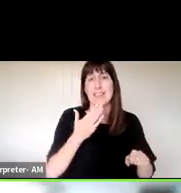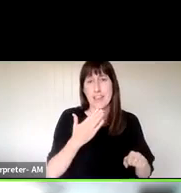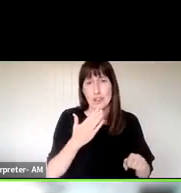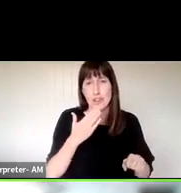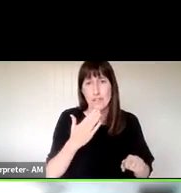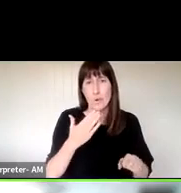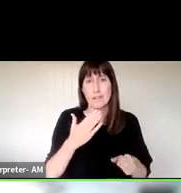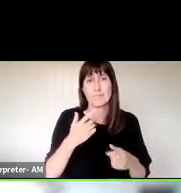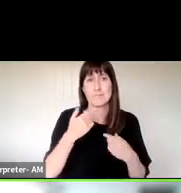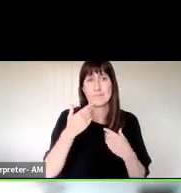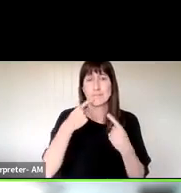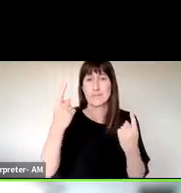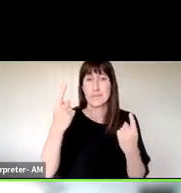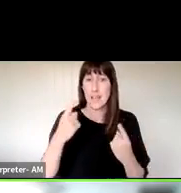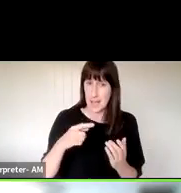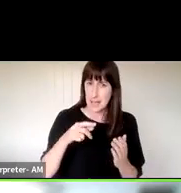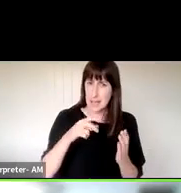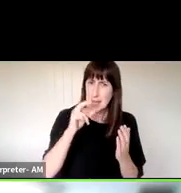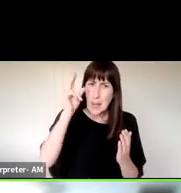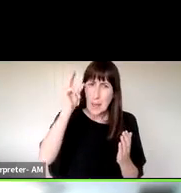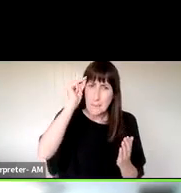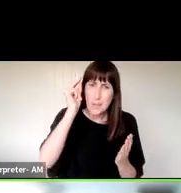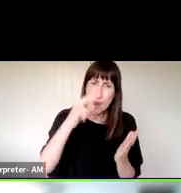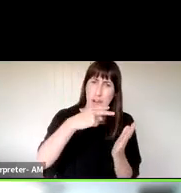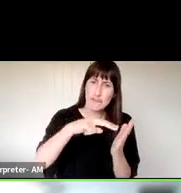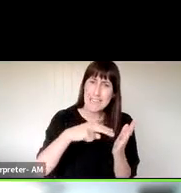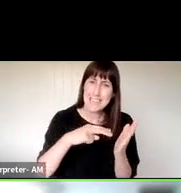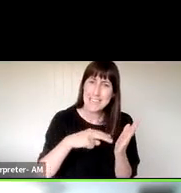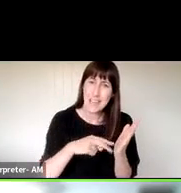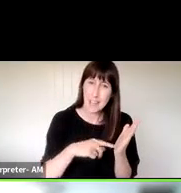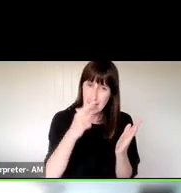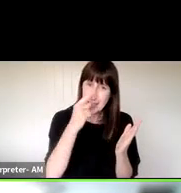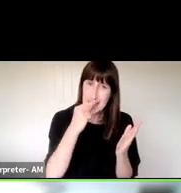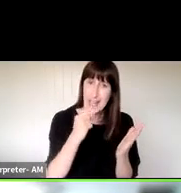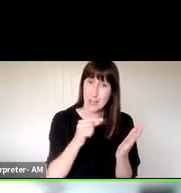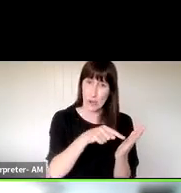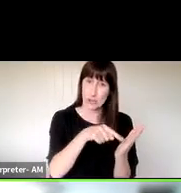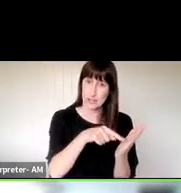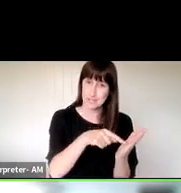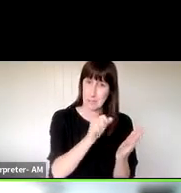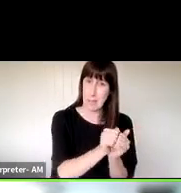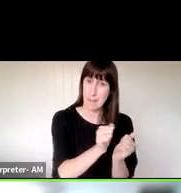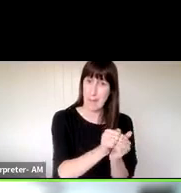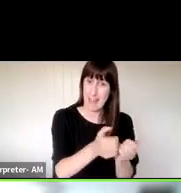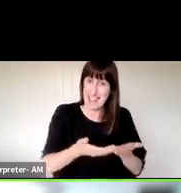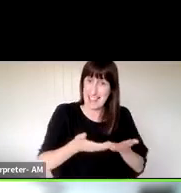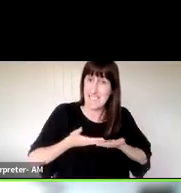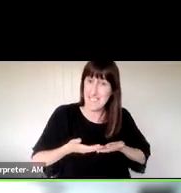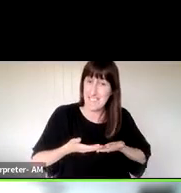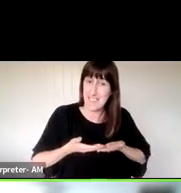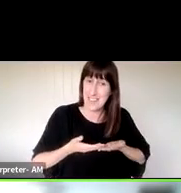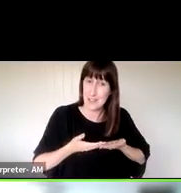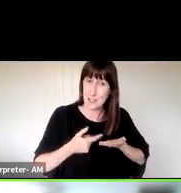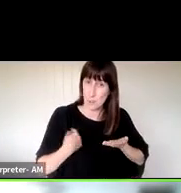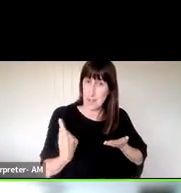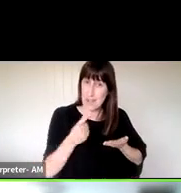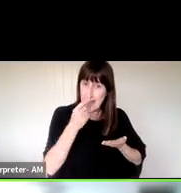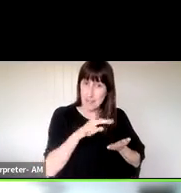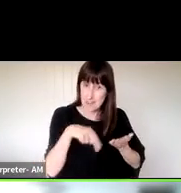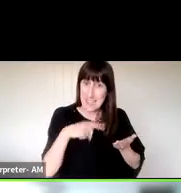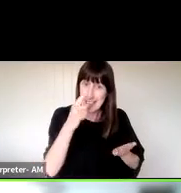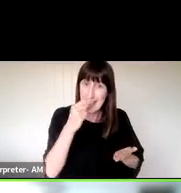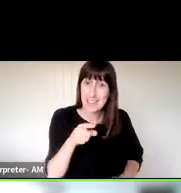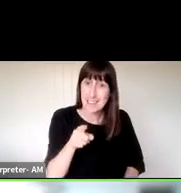forget, Kim, you were reading from some notes. I'm wondering if you can leave those notes with us, with the committee, if you can.